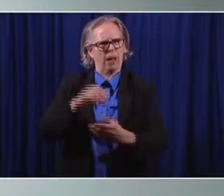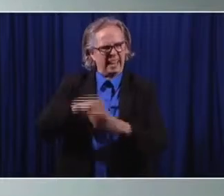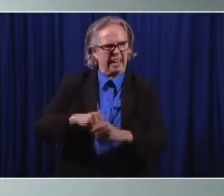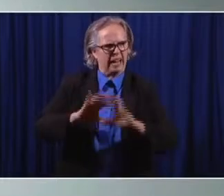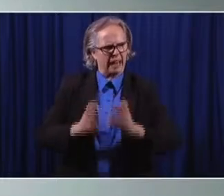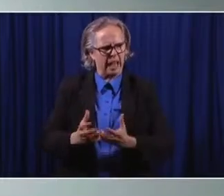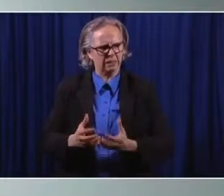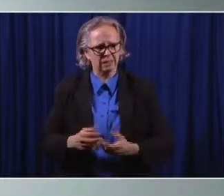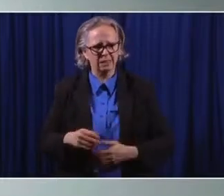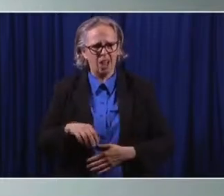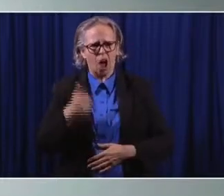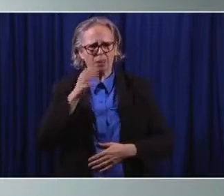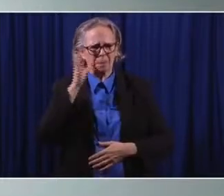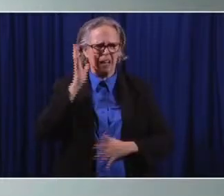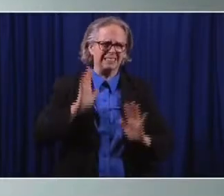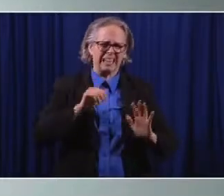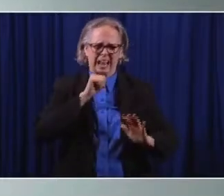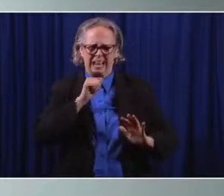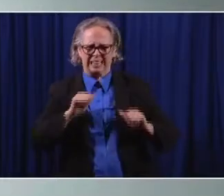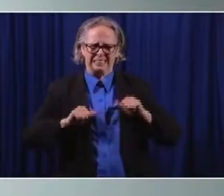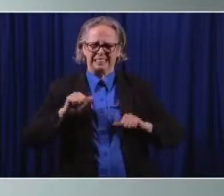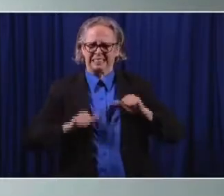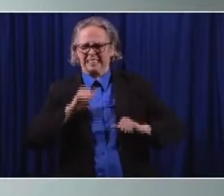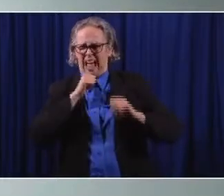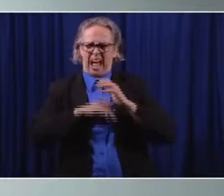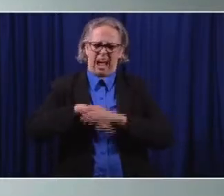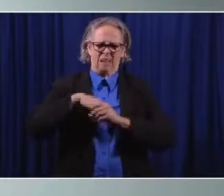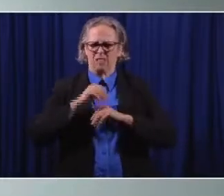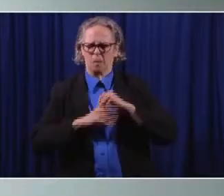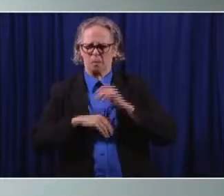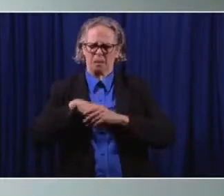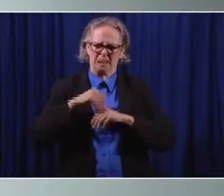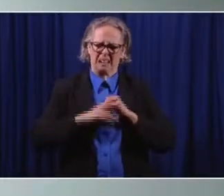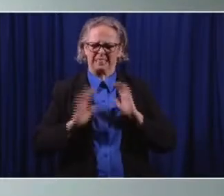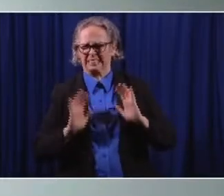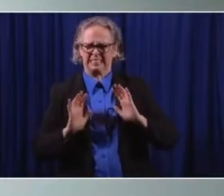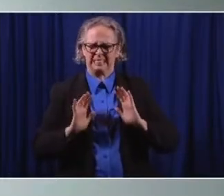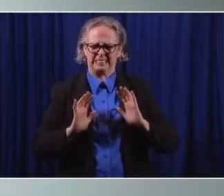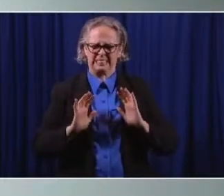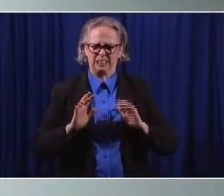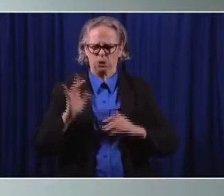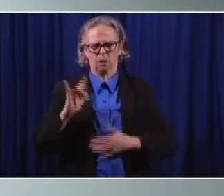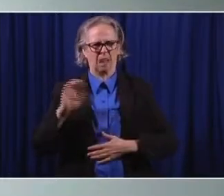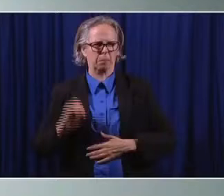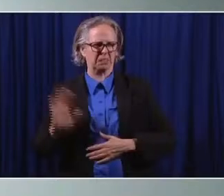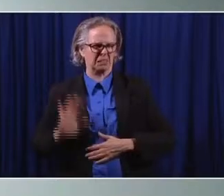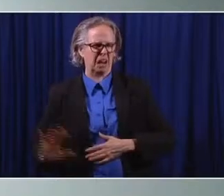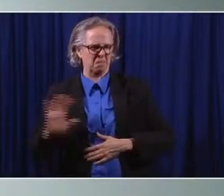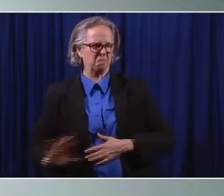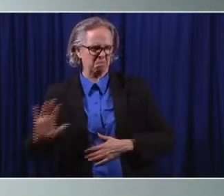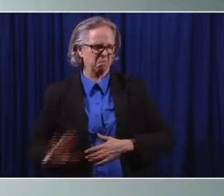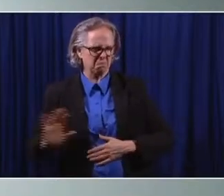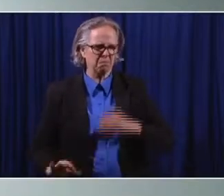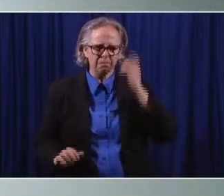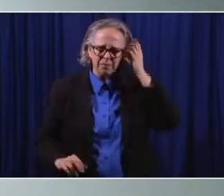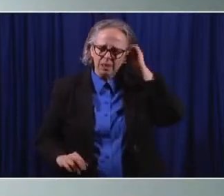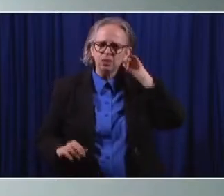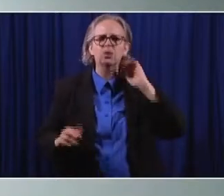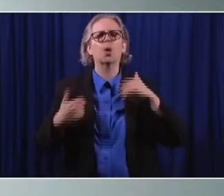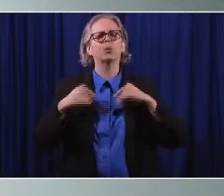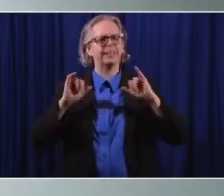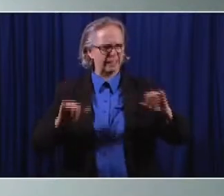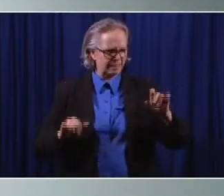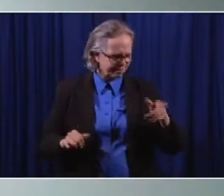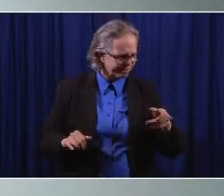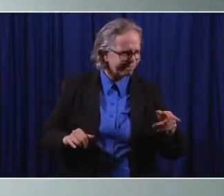didn't feel comfortable letting their students go back into school. So we looked at our resources. Luckily, we had passed